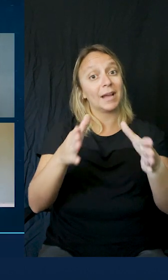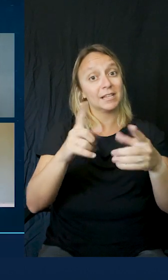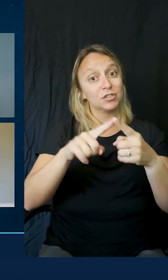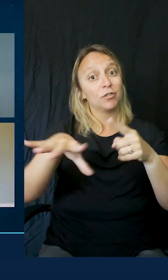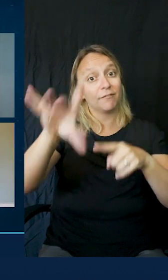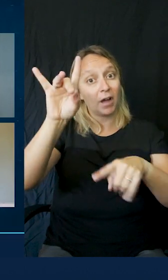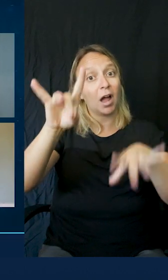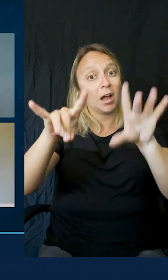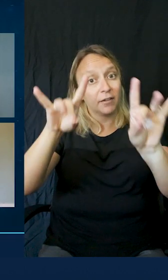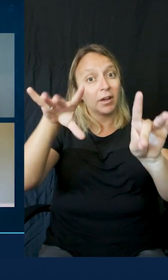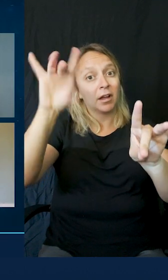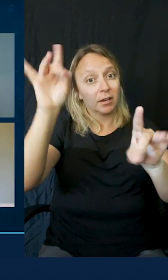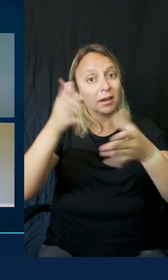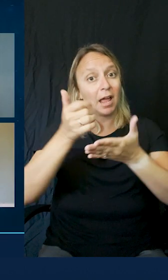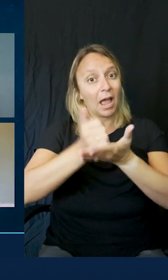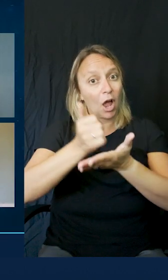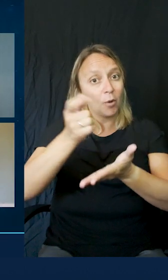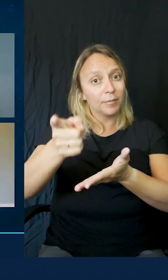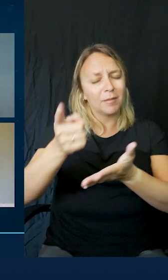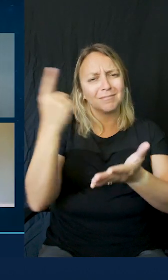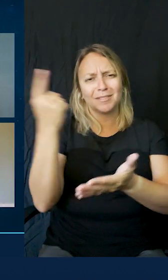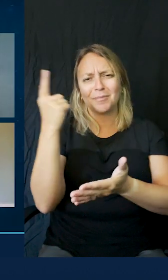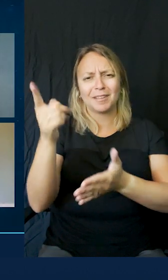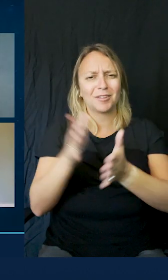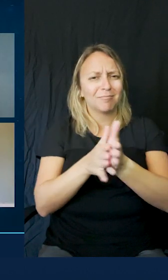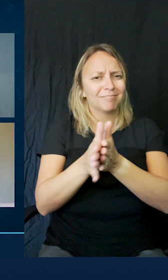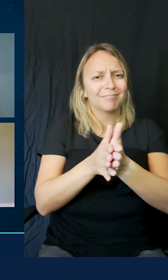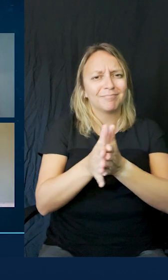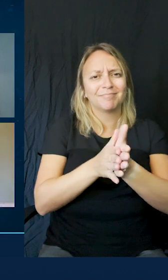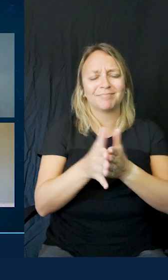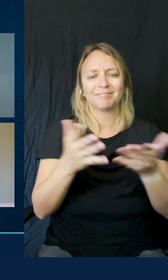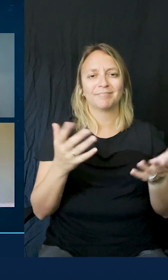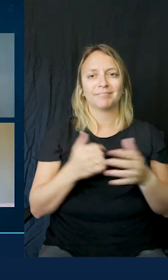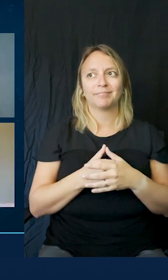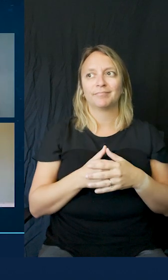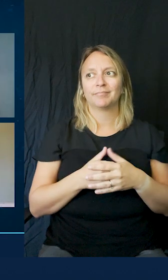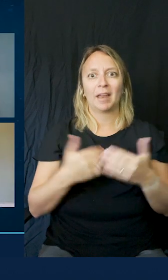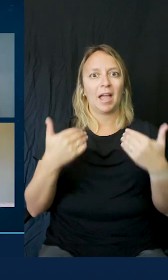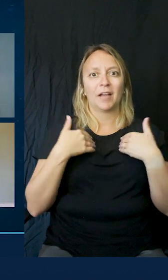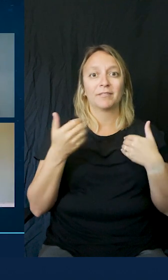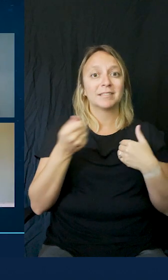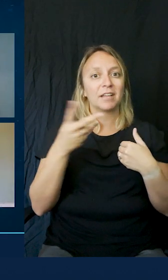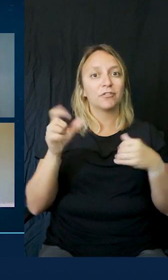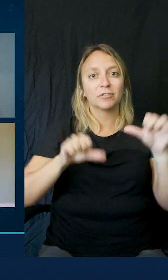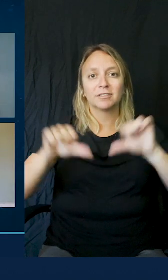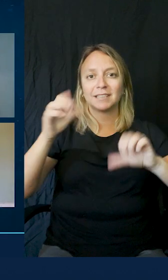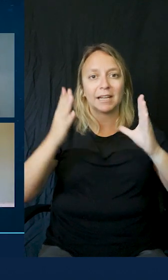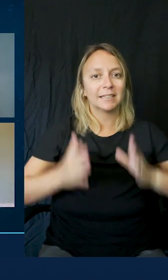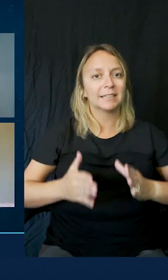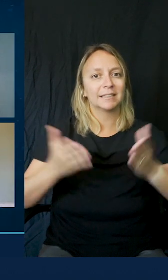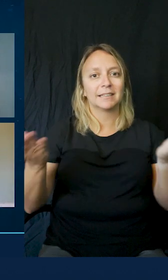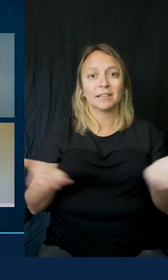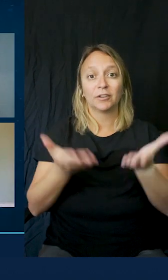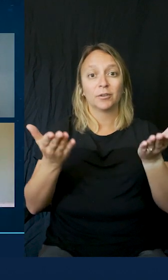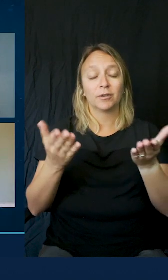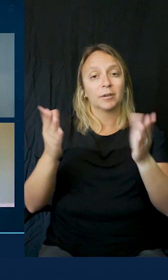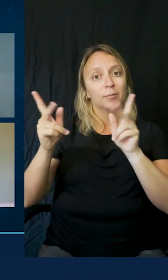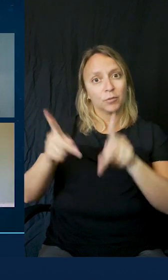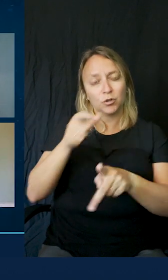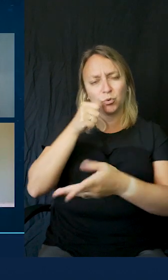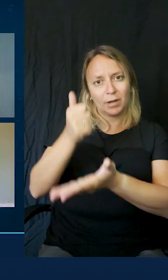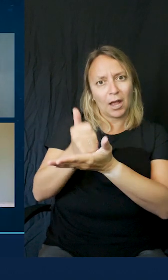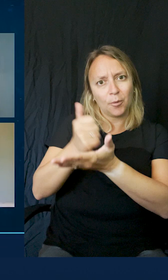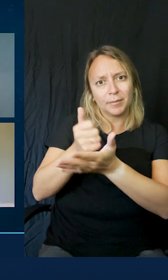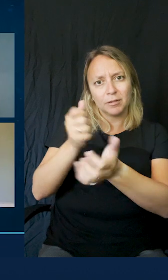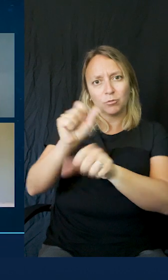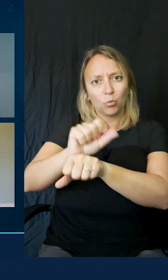ways to help with something that they're passionate about. I mean, we have a number of scientists here. We have someone who's working to connect